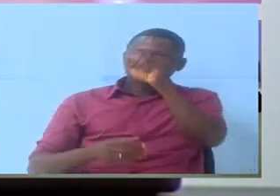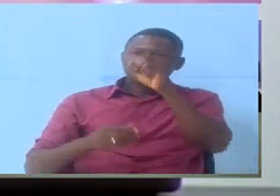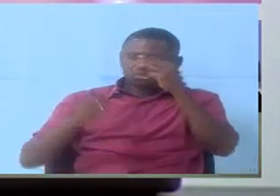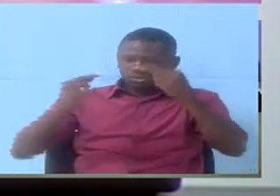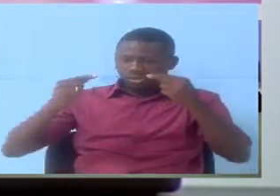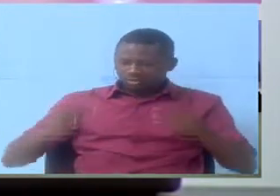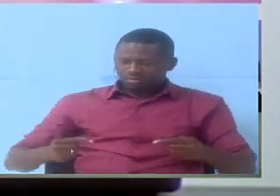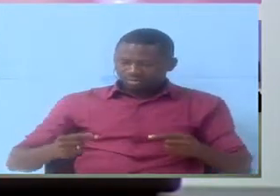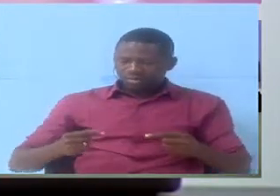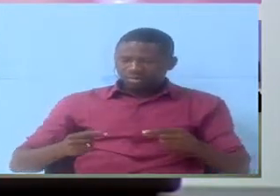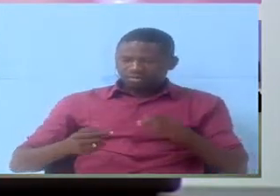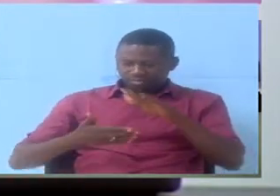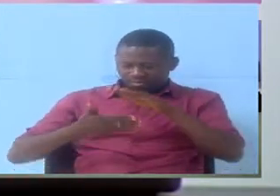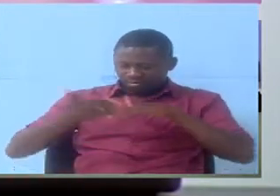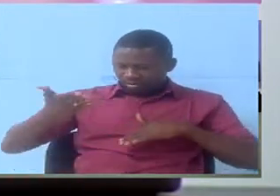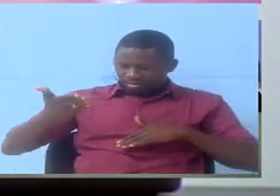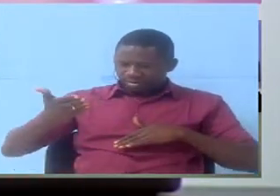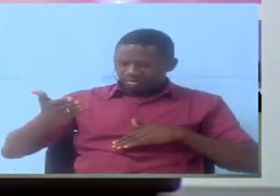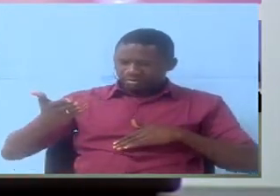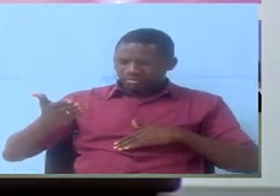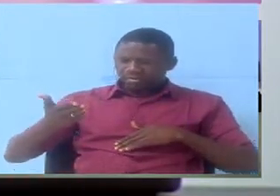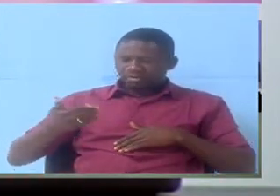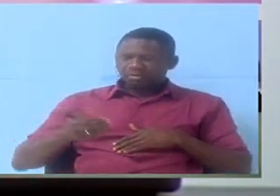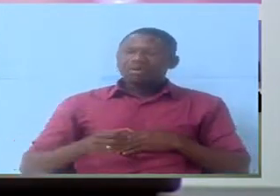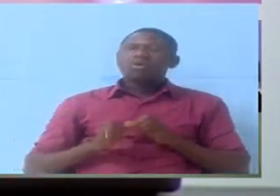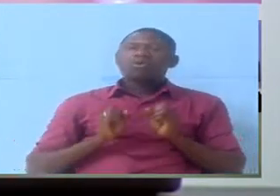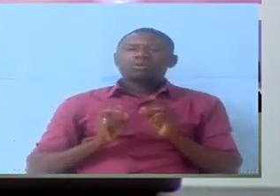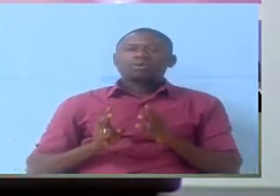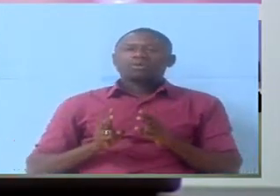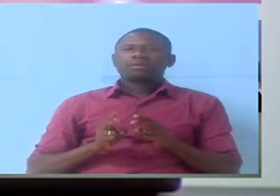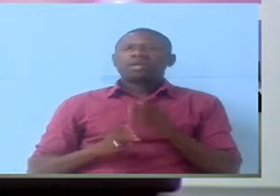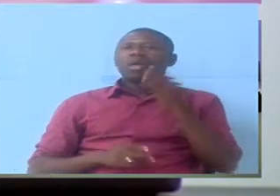when you spoke to the IGP